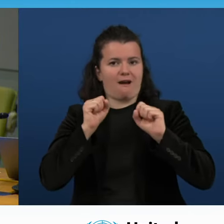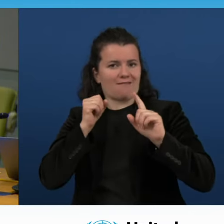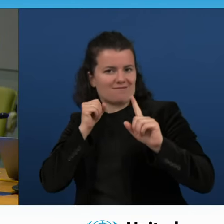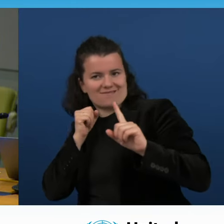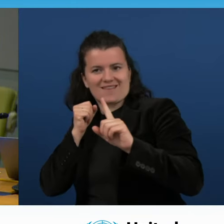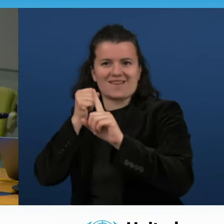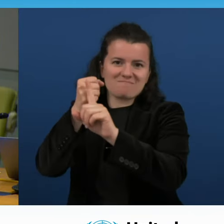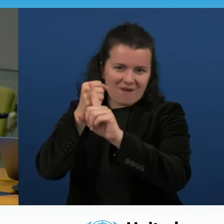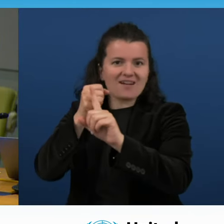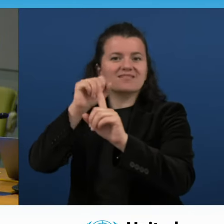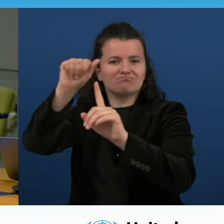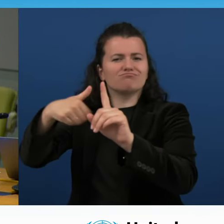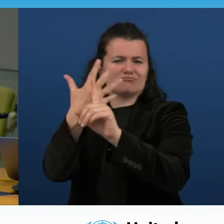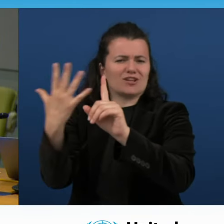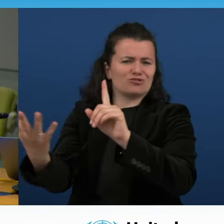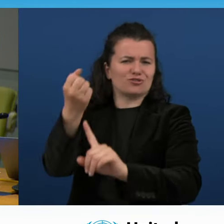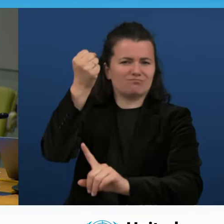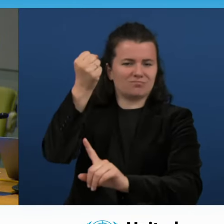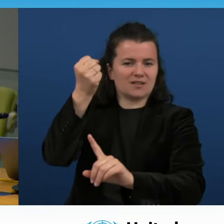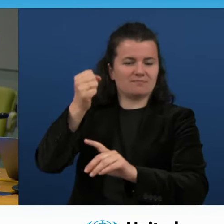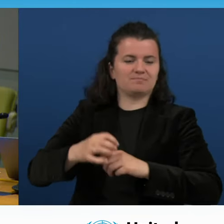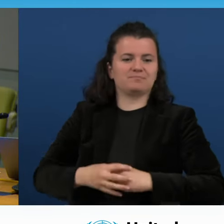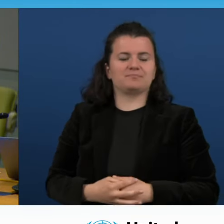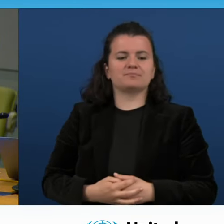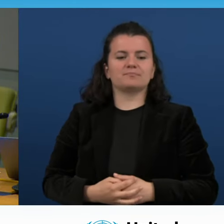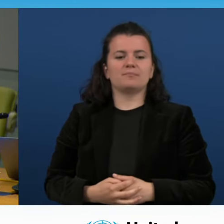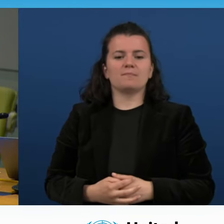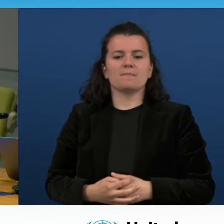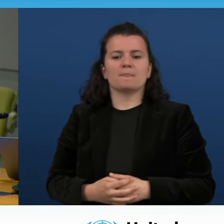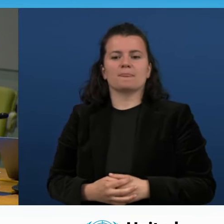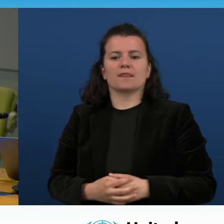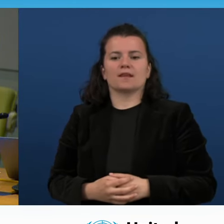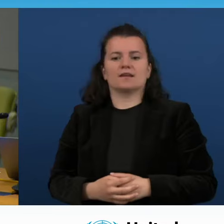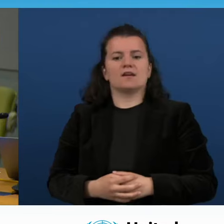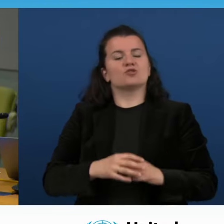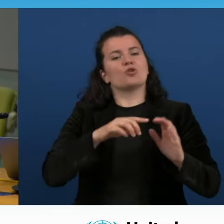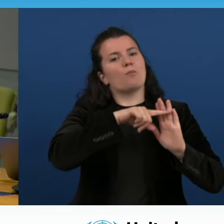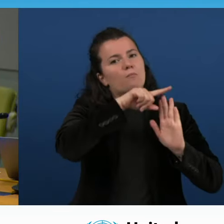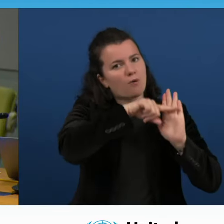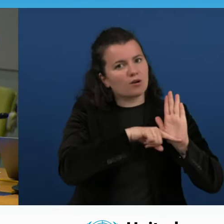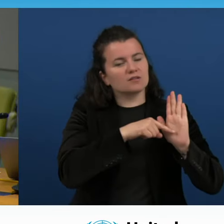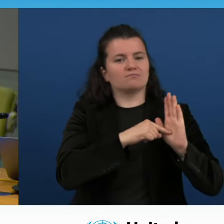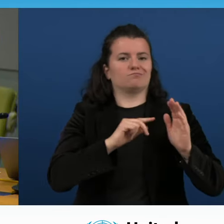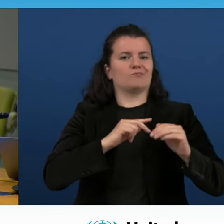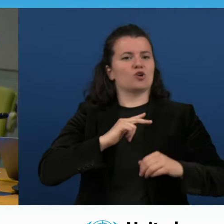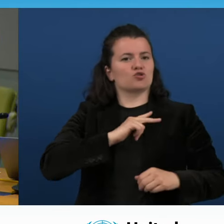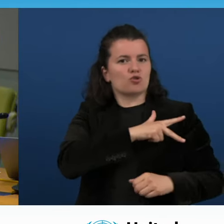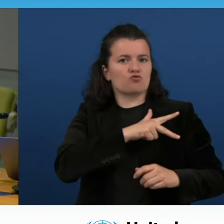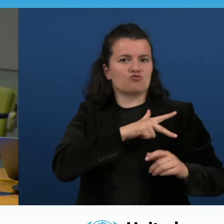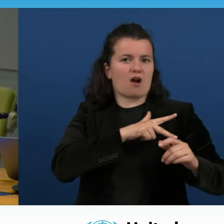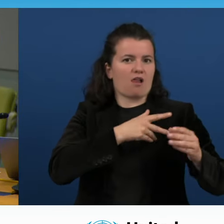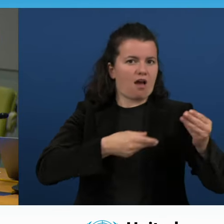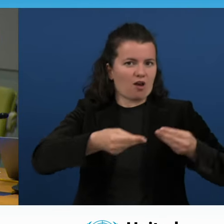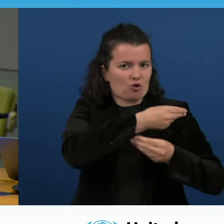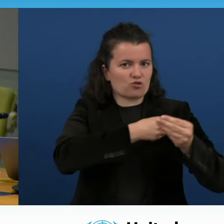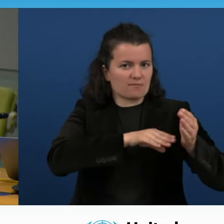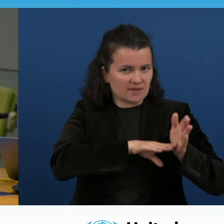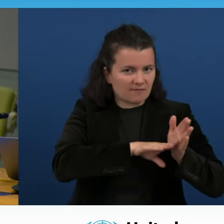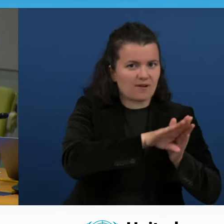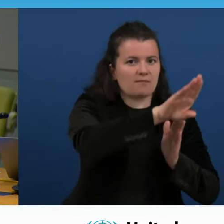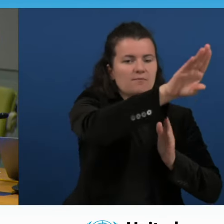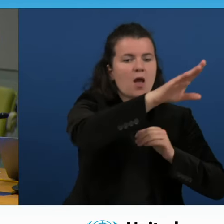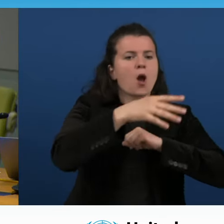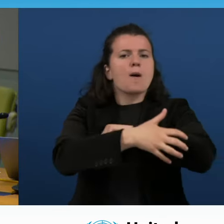that we have socioeconomic development and poverty eradication. Firstly, obviously, we need to look at, you